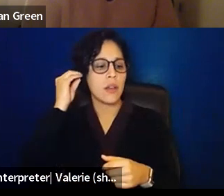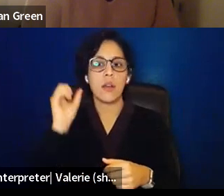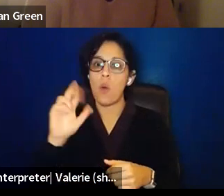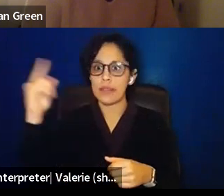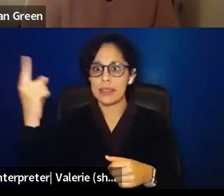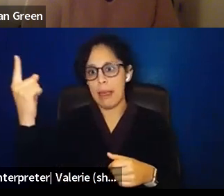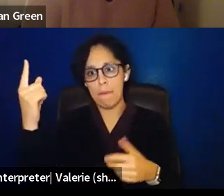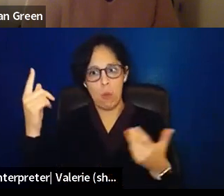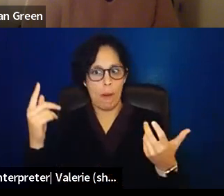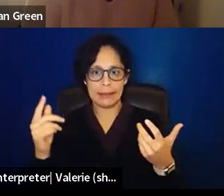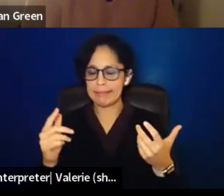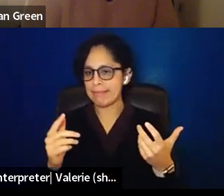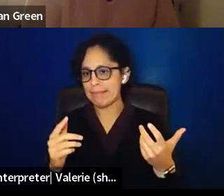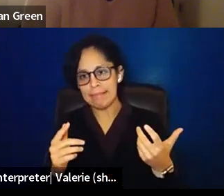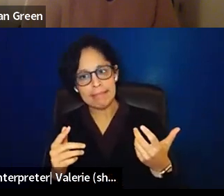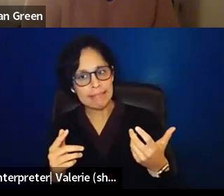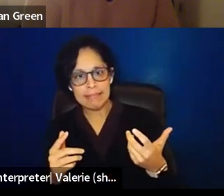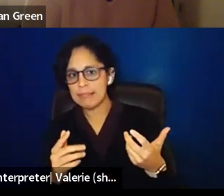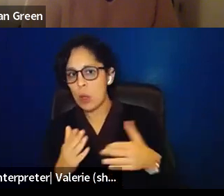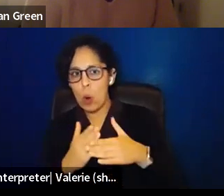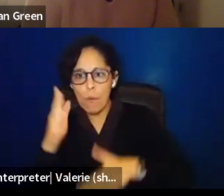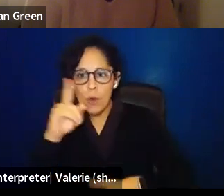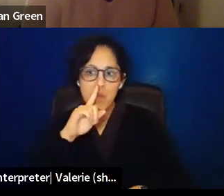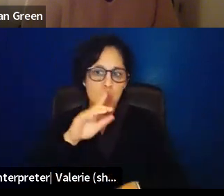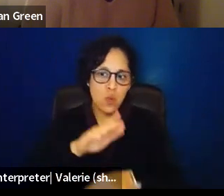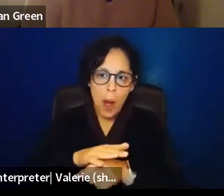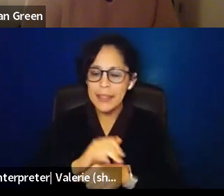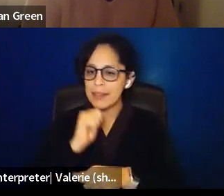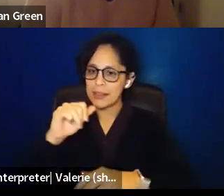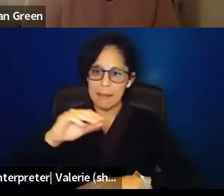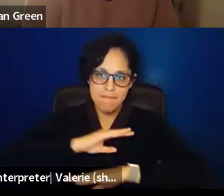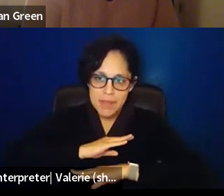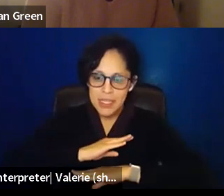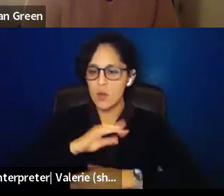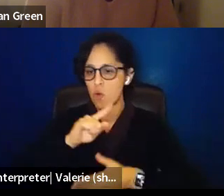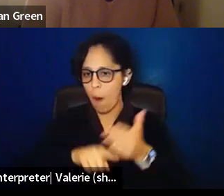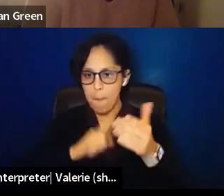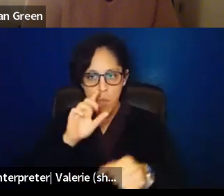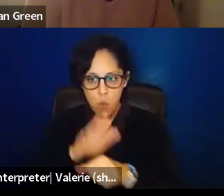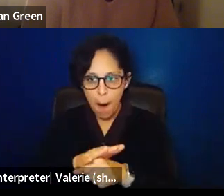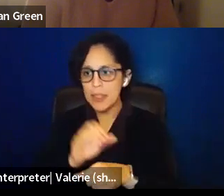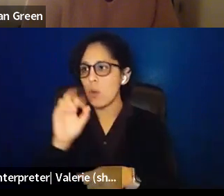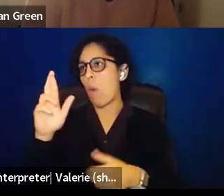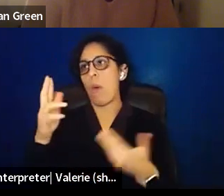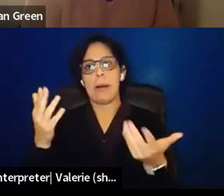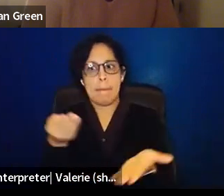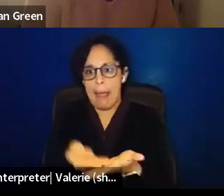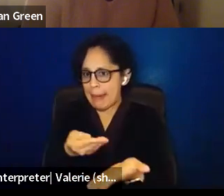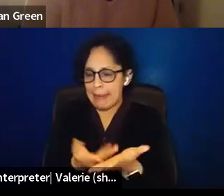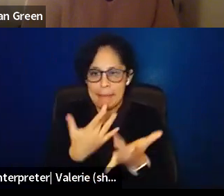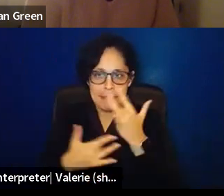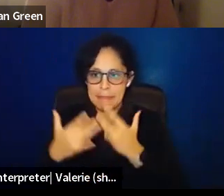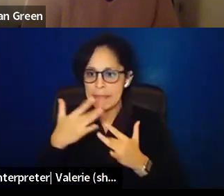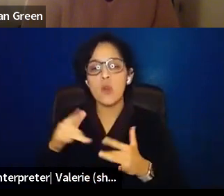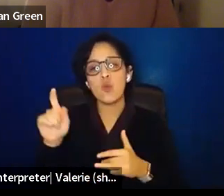and overstates, overpromises, undercuts, we will have to find ways to have that conversation